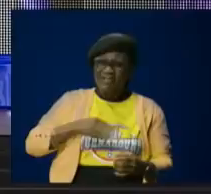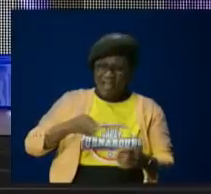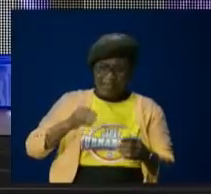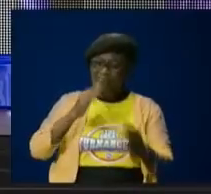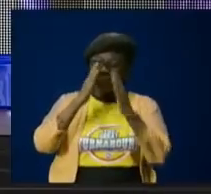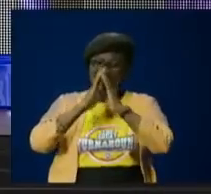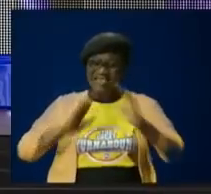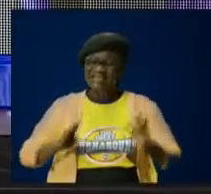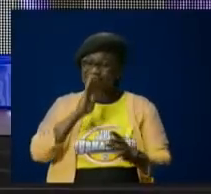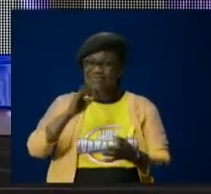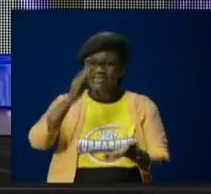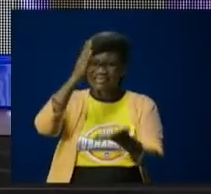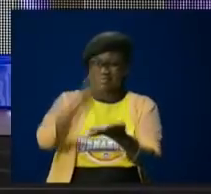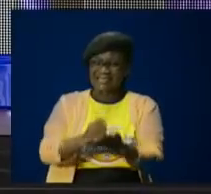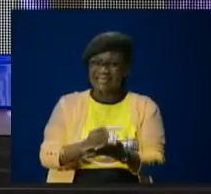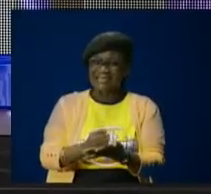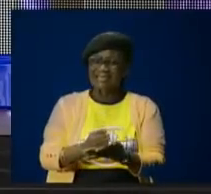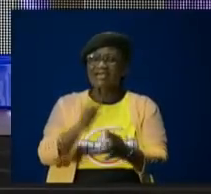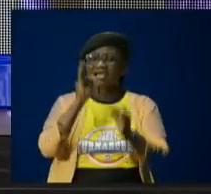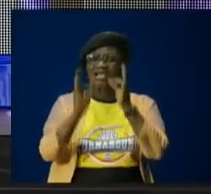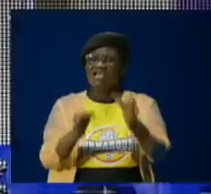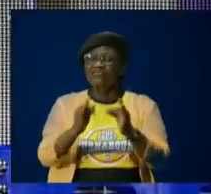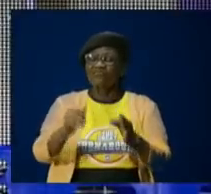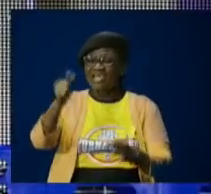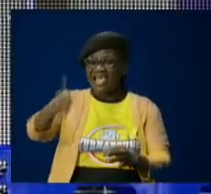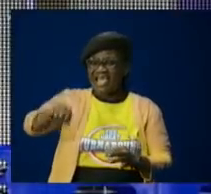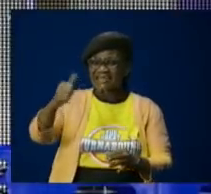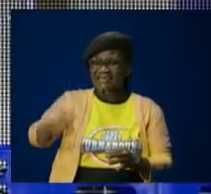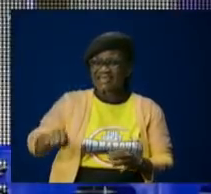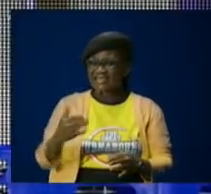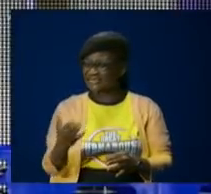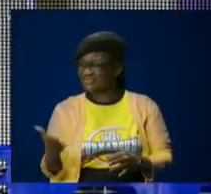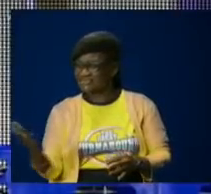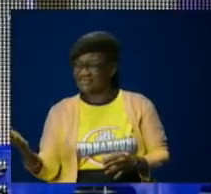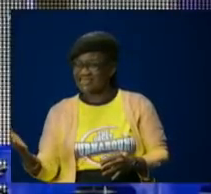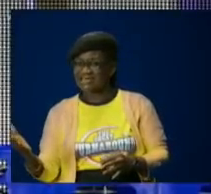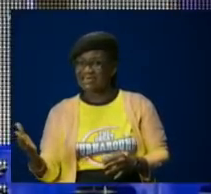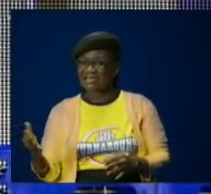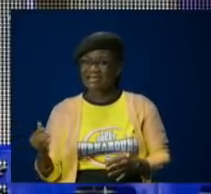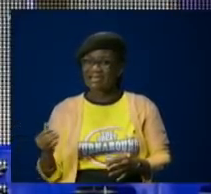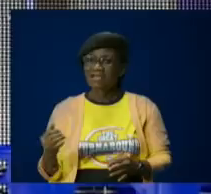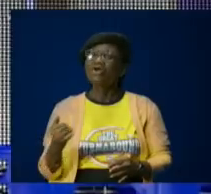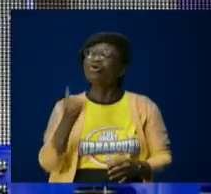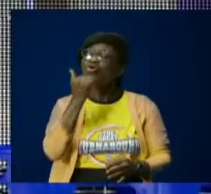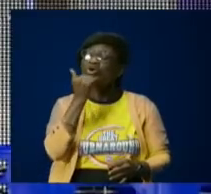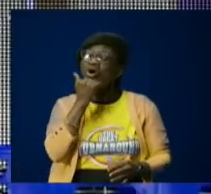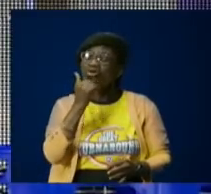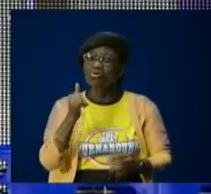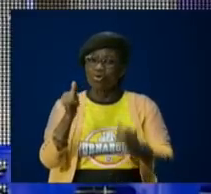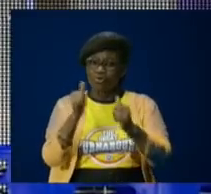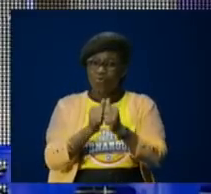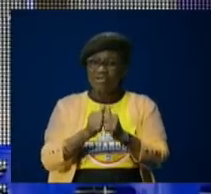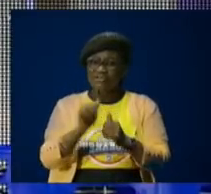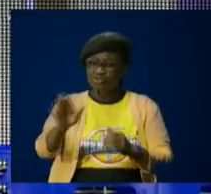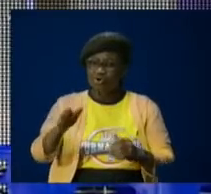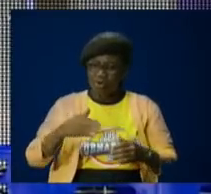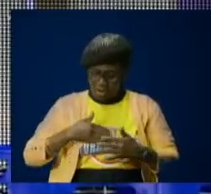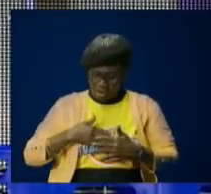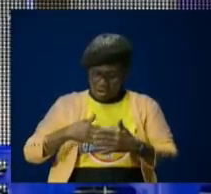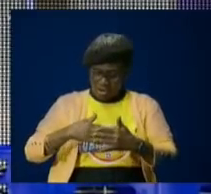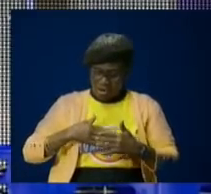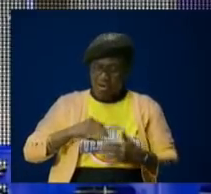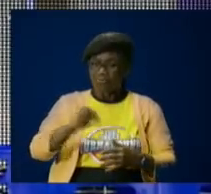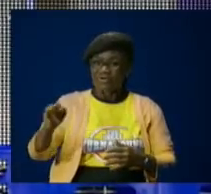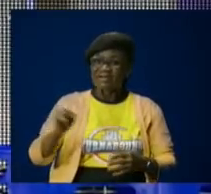If there's anything wrong with your blood, with your breathing, I decree in the name